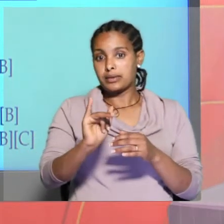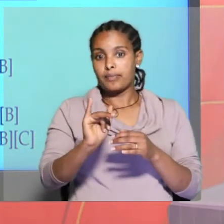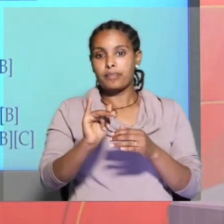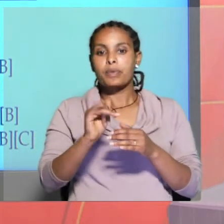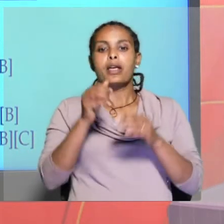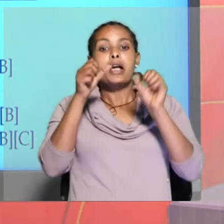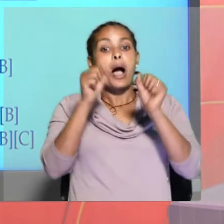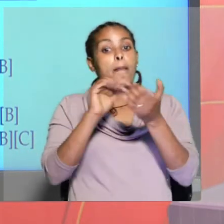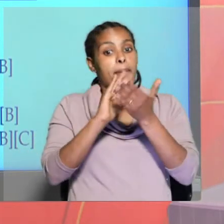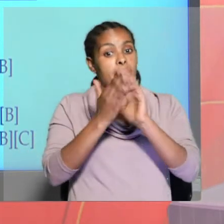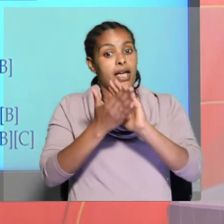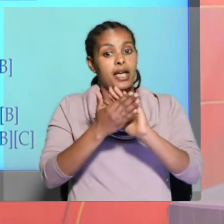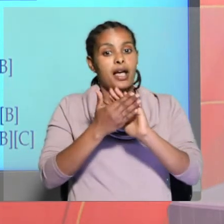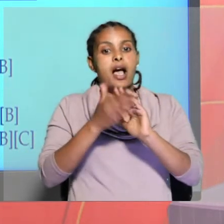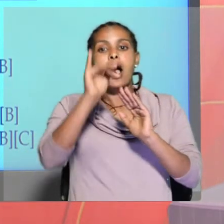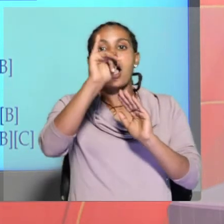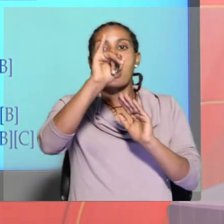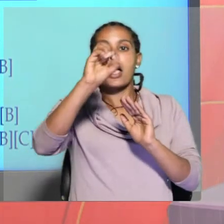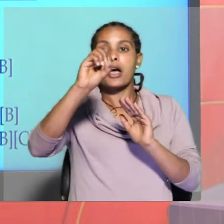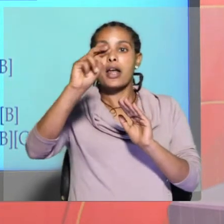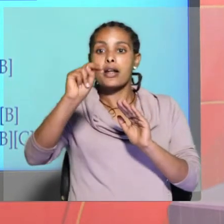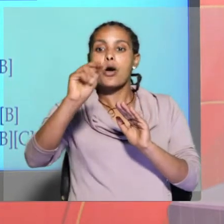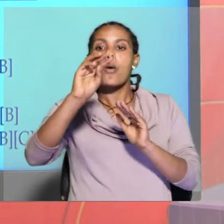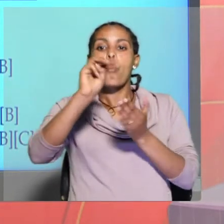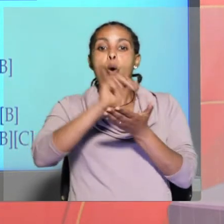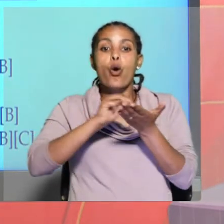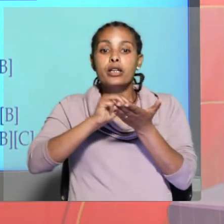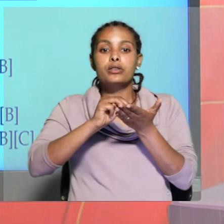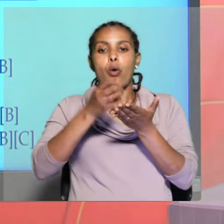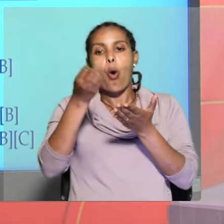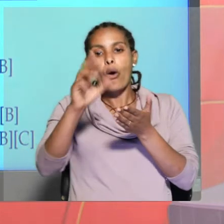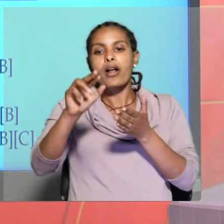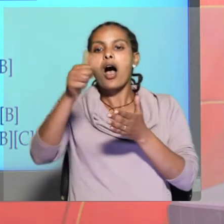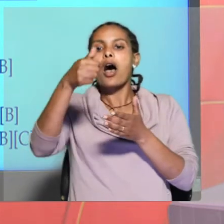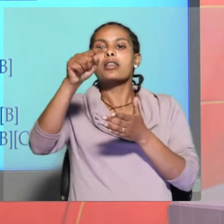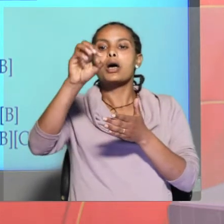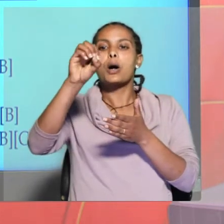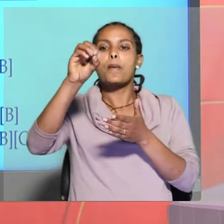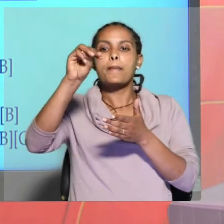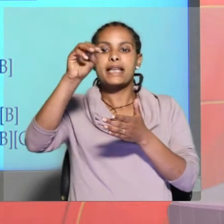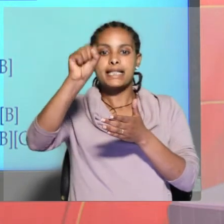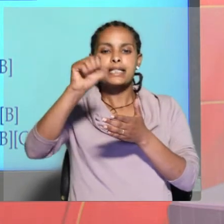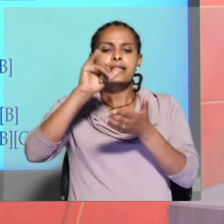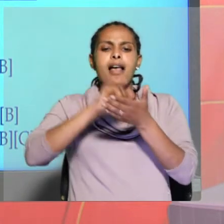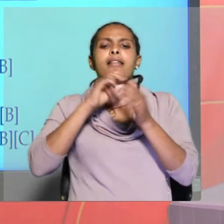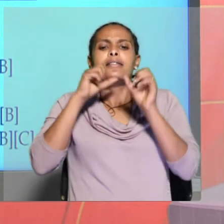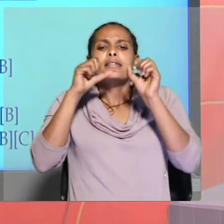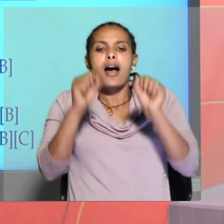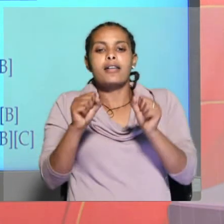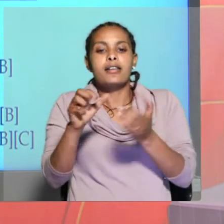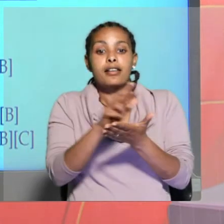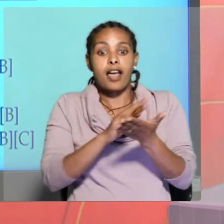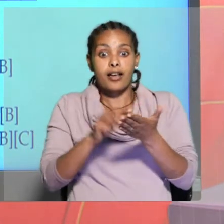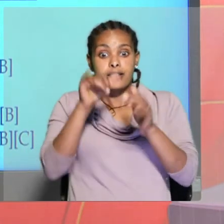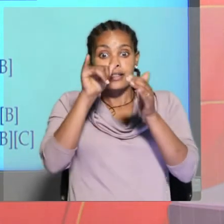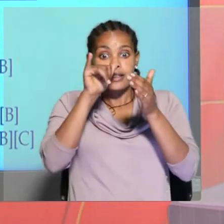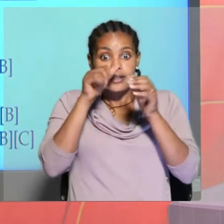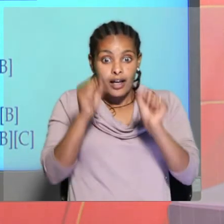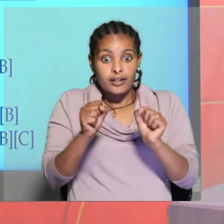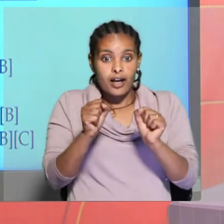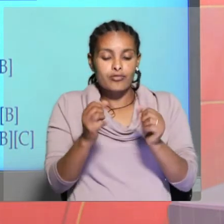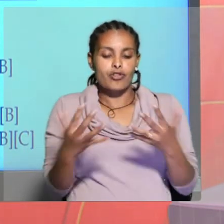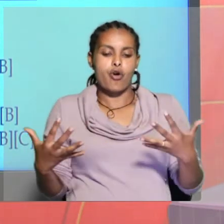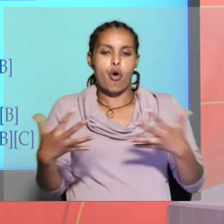particles can be ions, molecules, or atoms that can react, that can